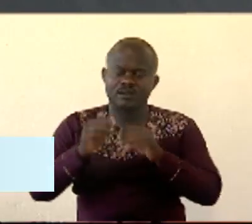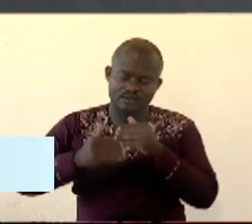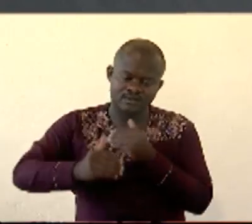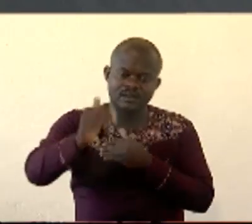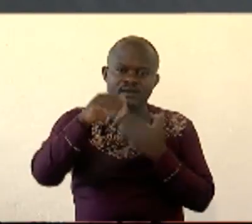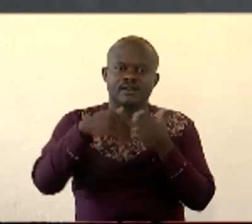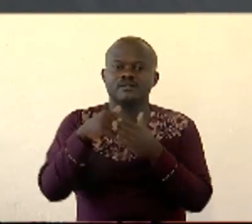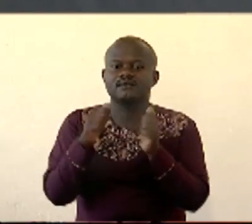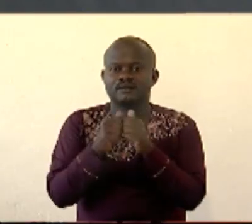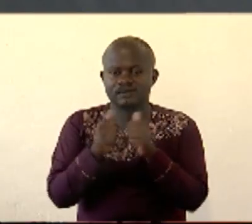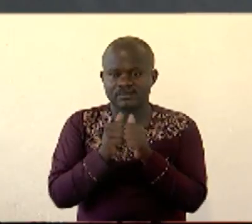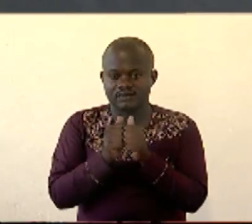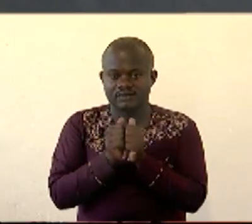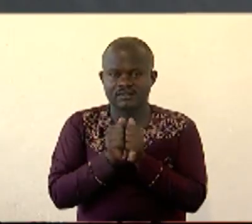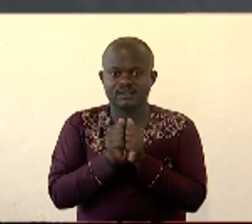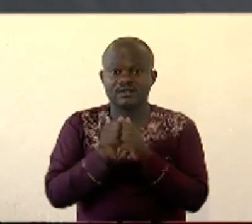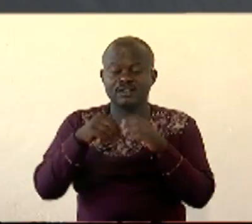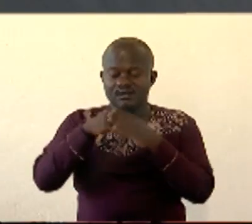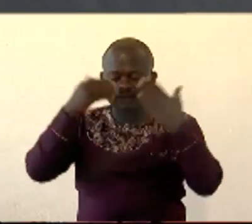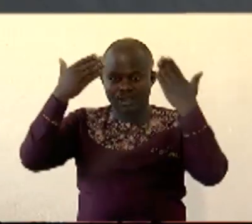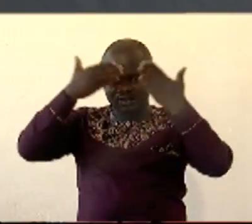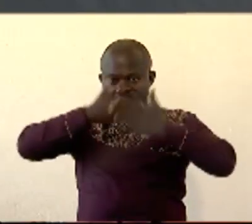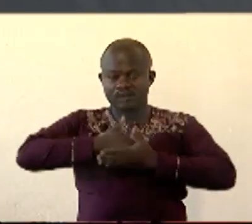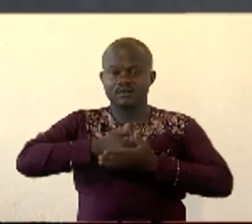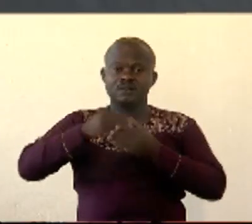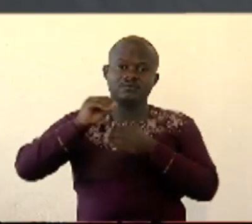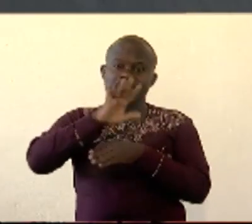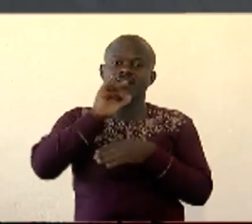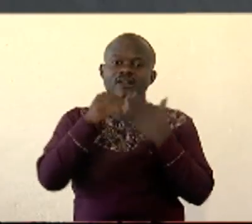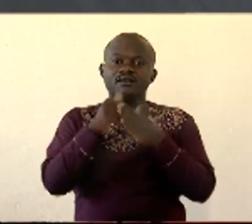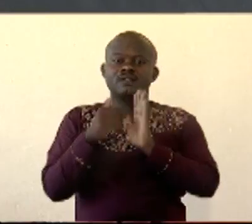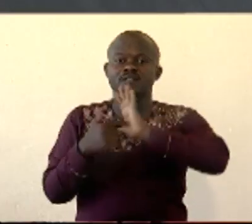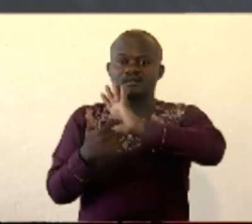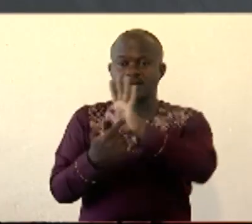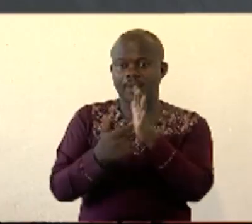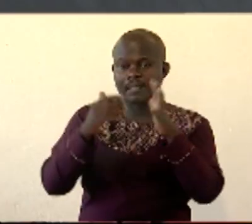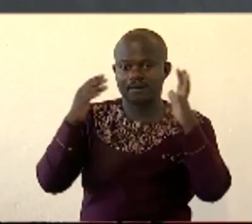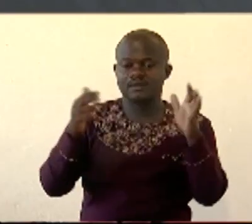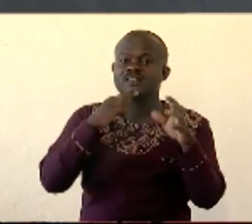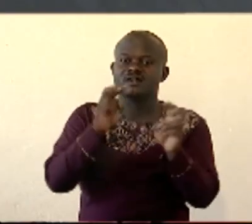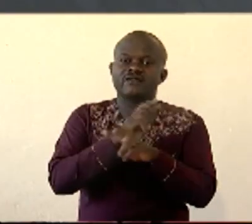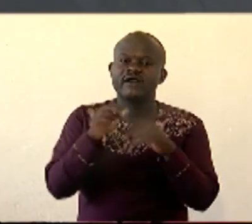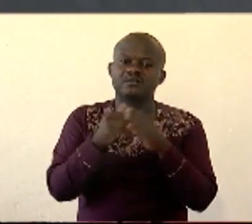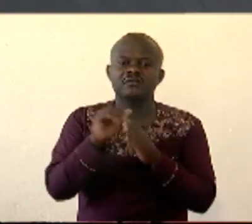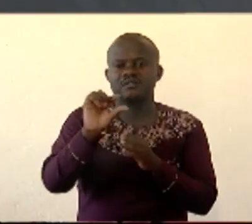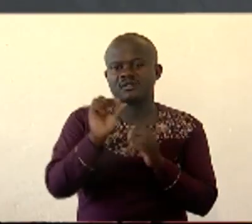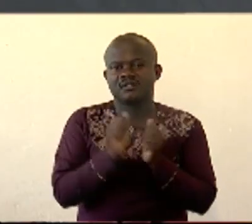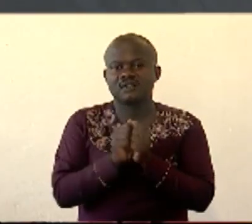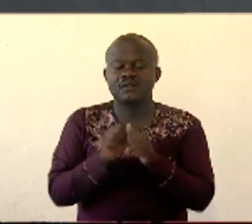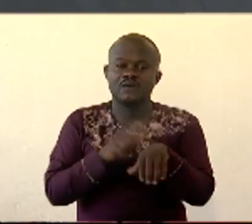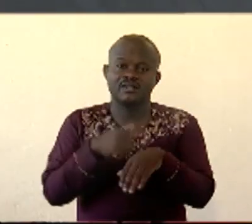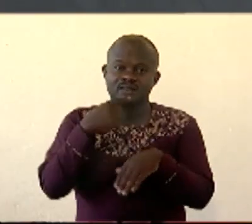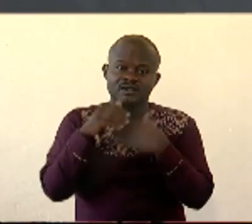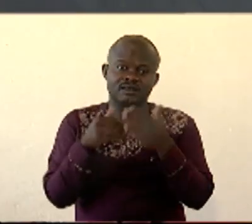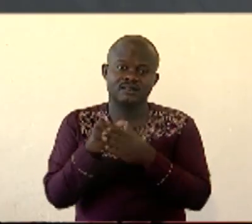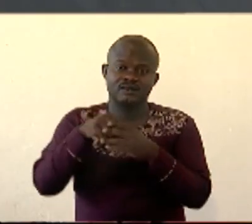food. In the darkness, plant cannot photosynthesize at all. That is very obvious. When it is